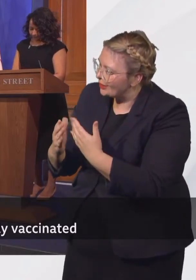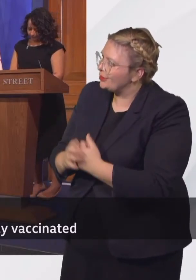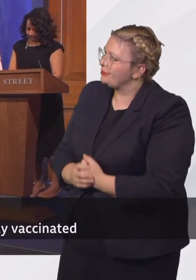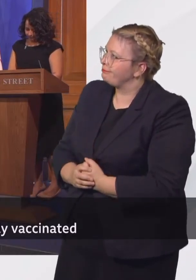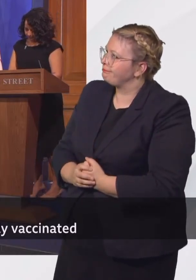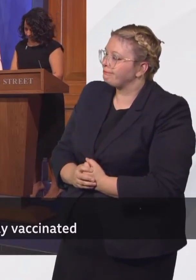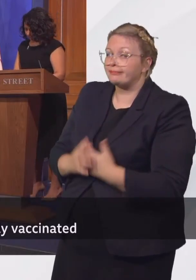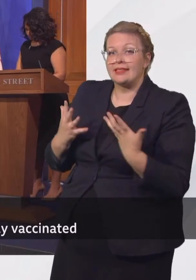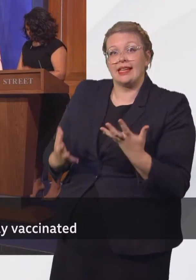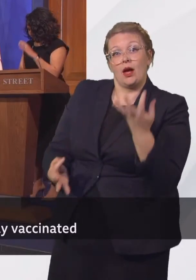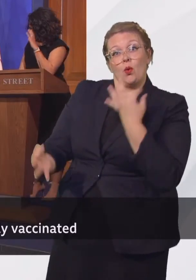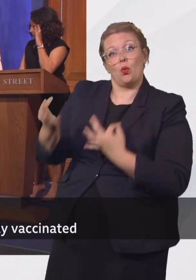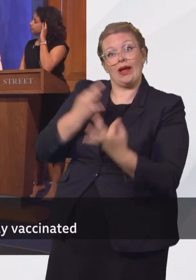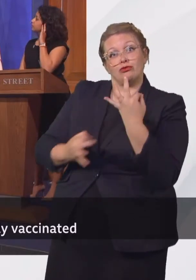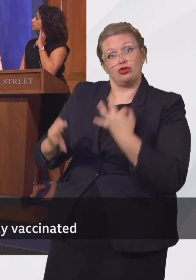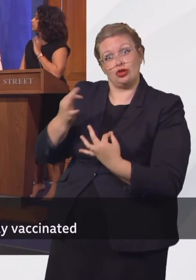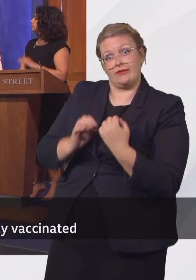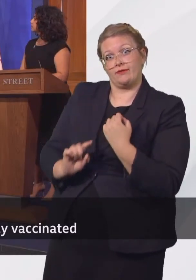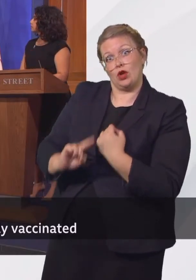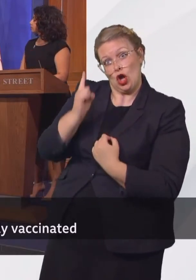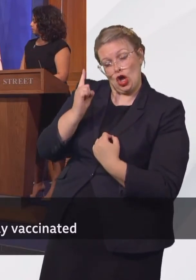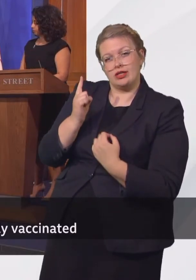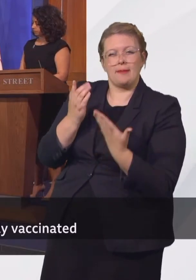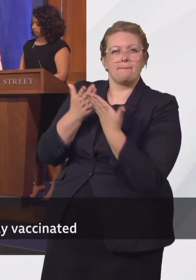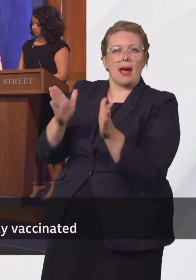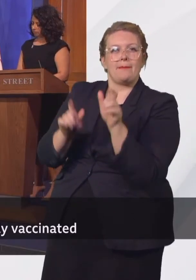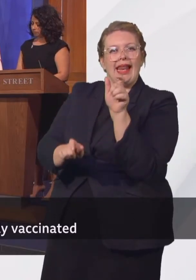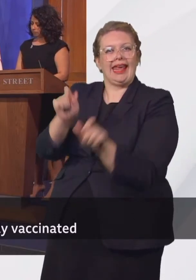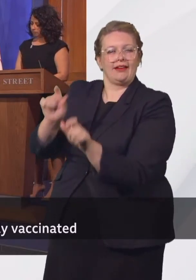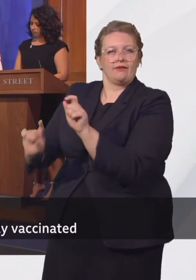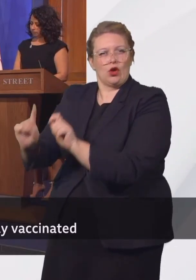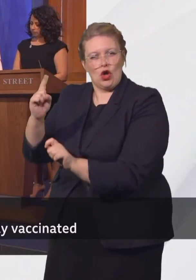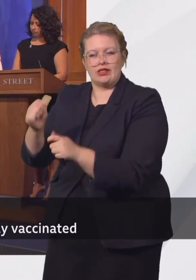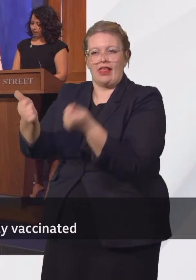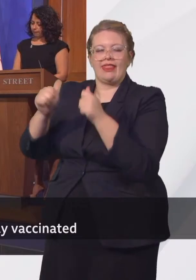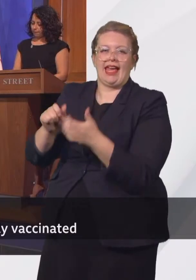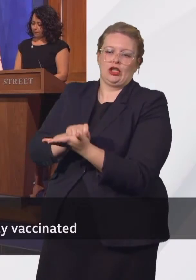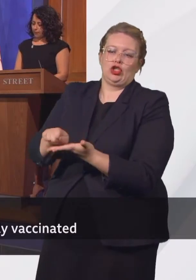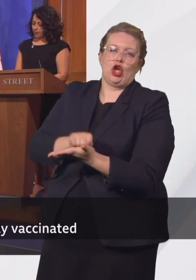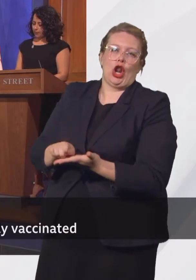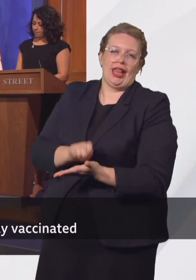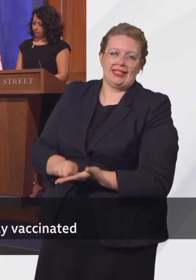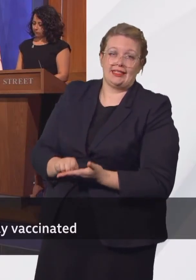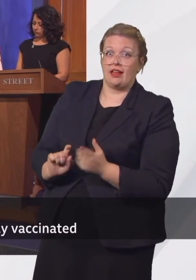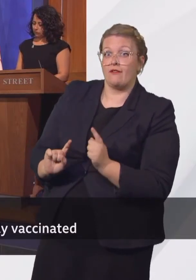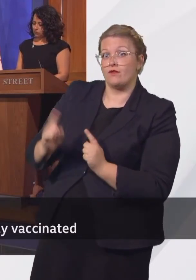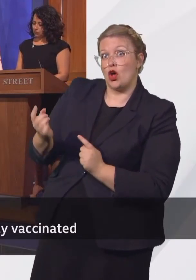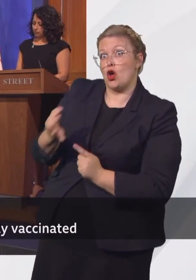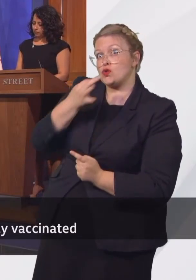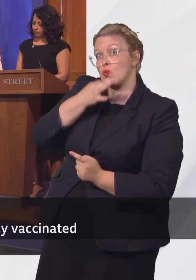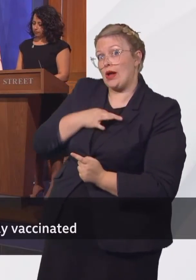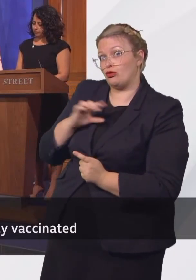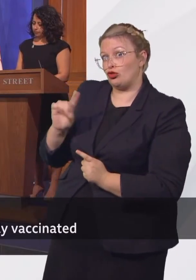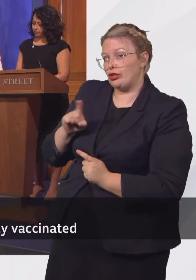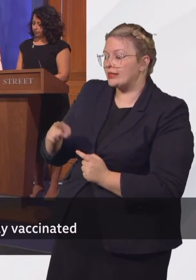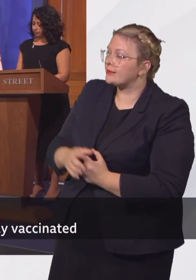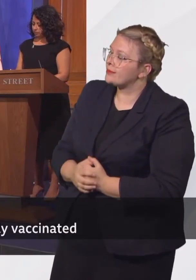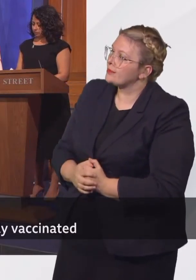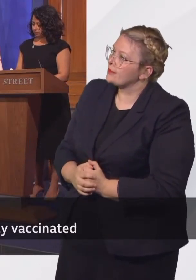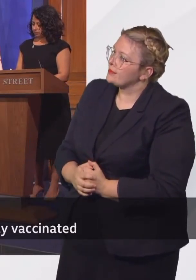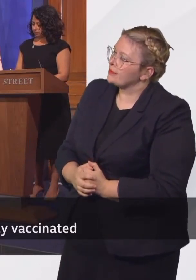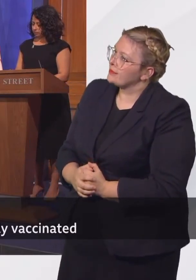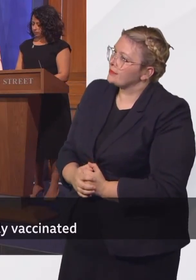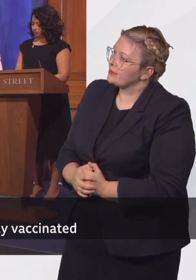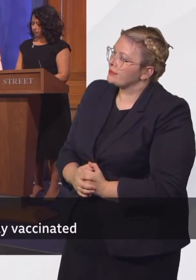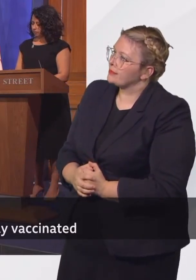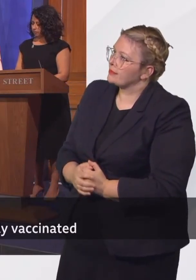We're now going to questions from the public before some questions from journalists. And the first question from a member of the public is